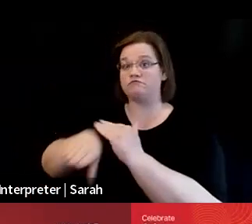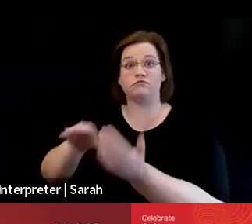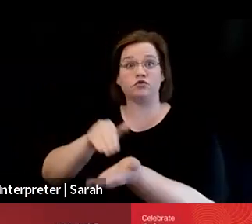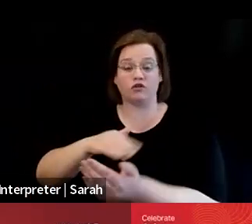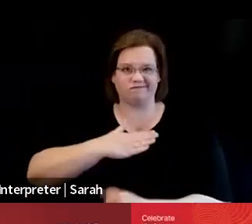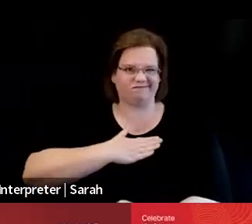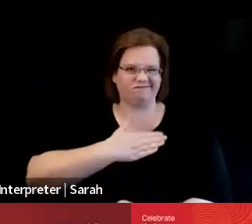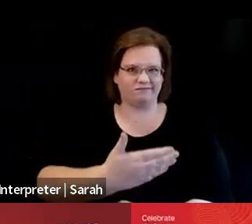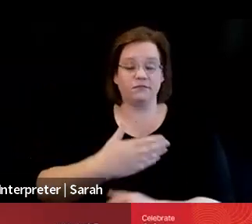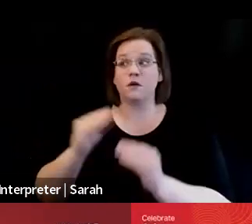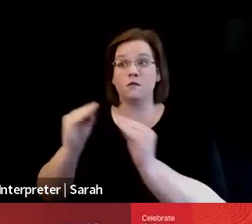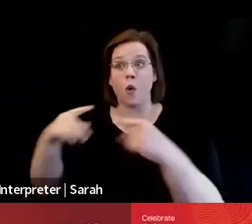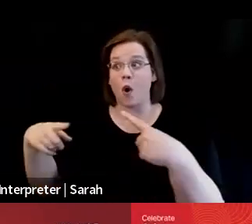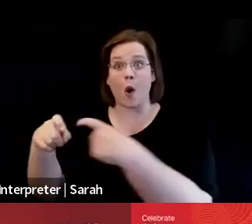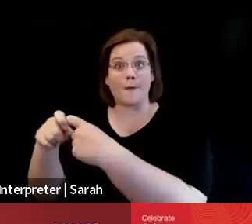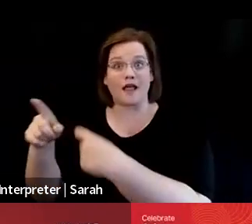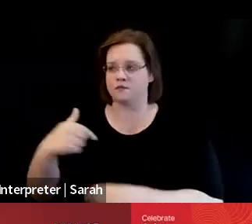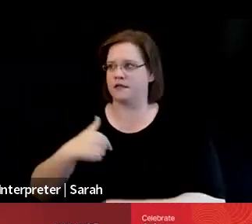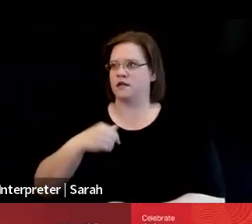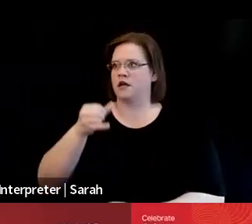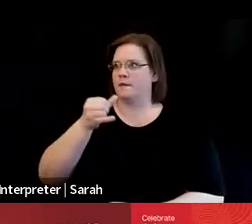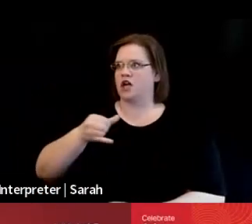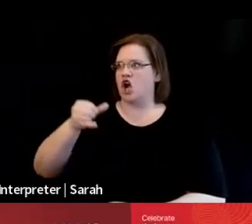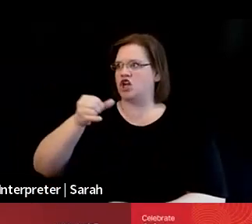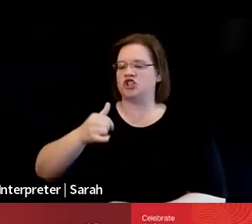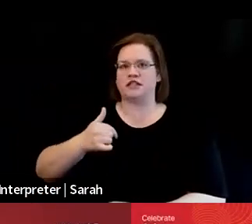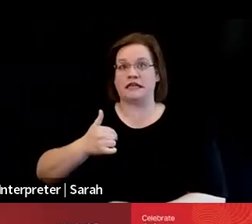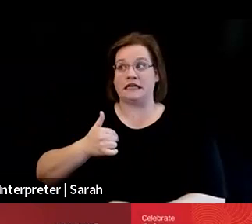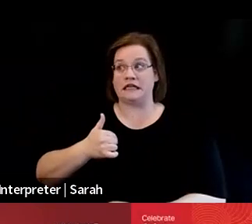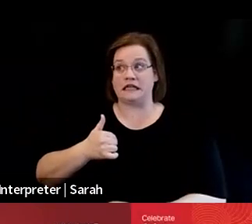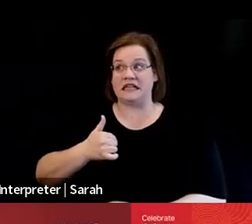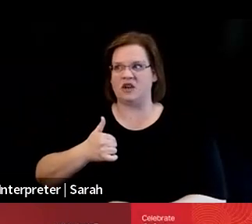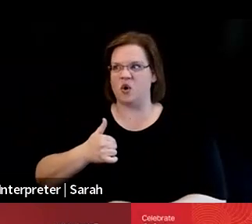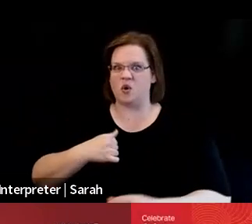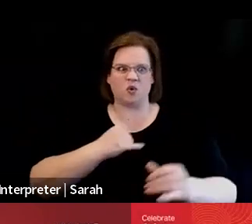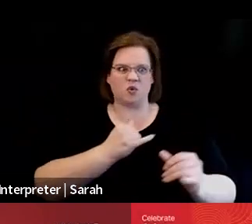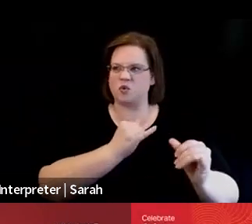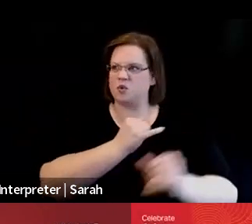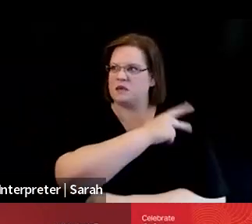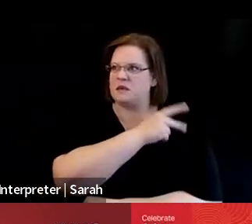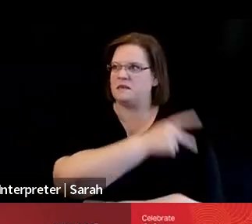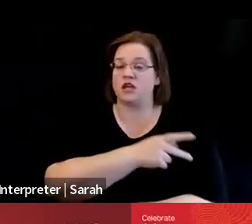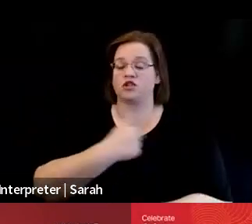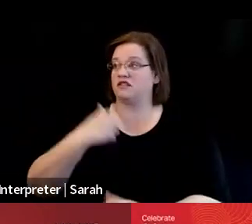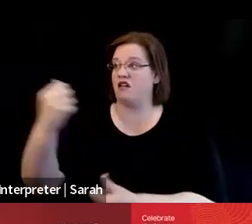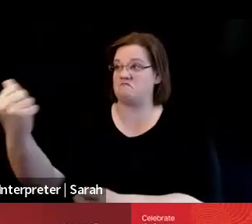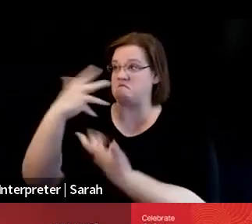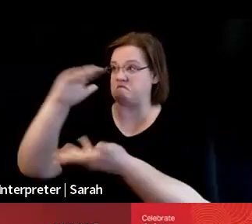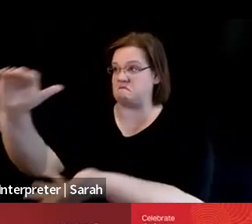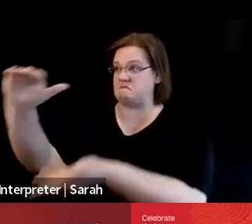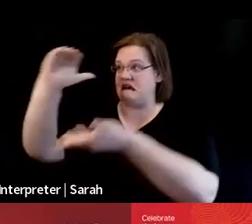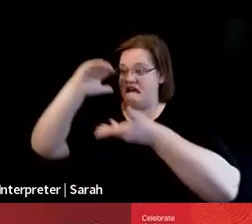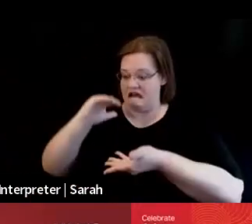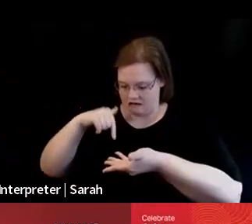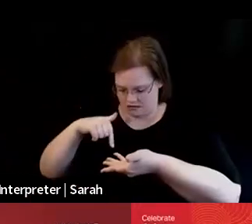for some more complex things, I'm kind of like, oh my gosh, I am like perhaps our patients. I just got thrown all this information and